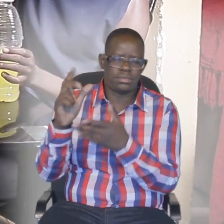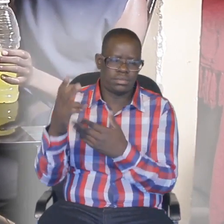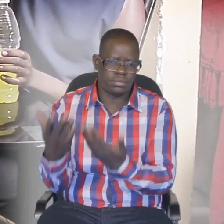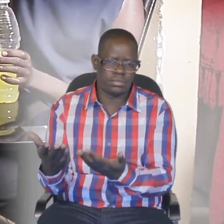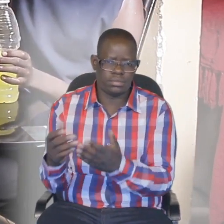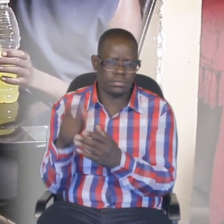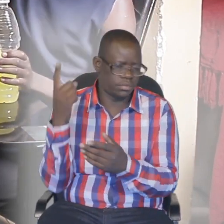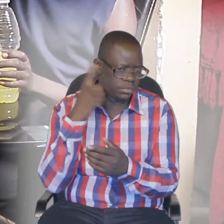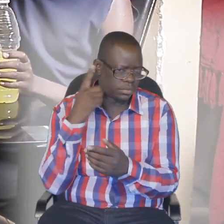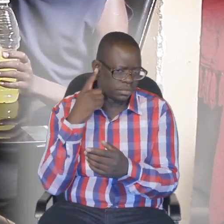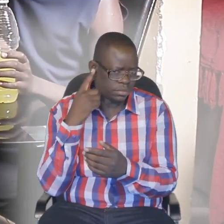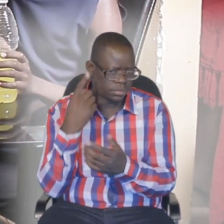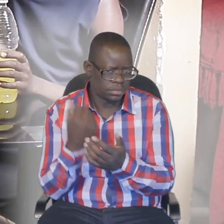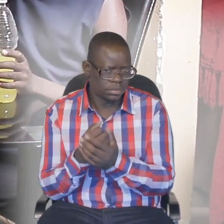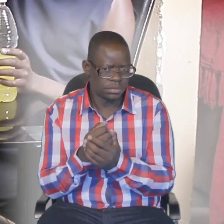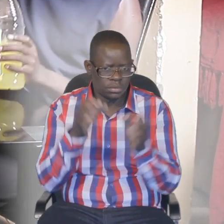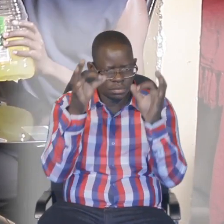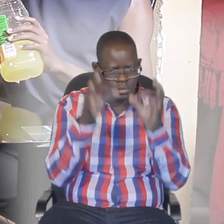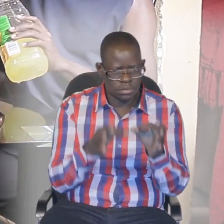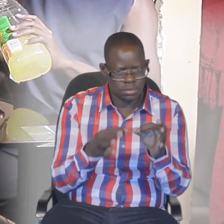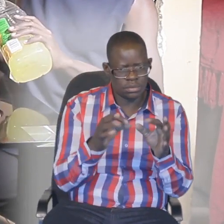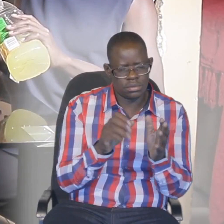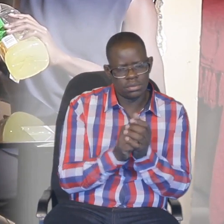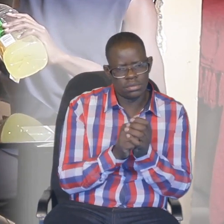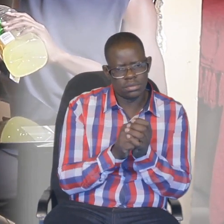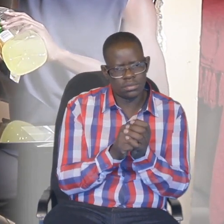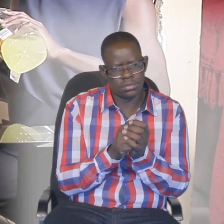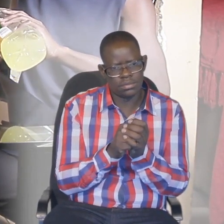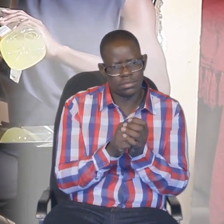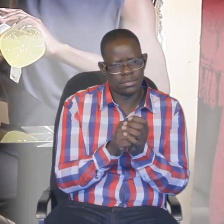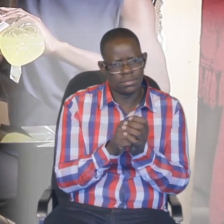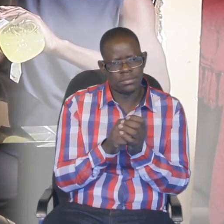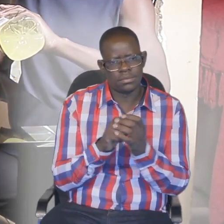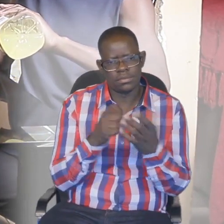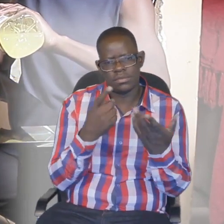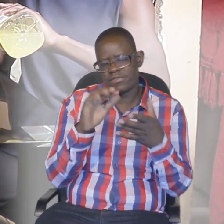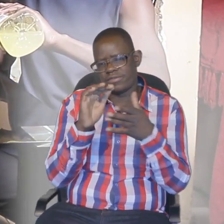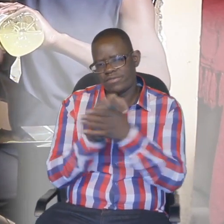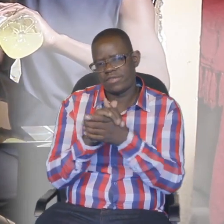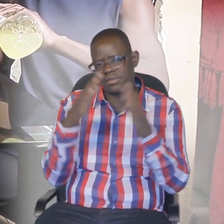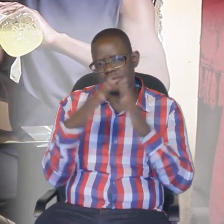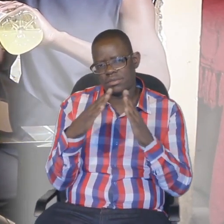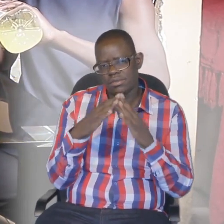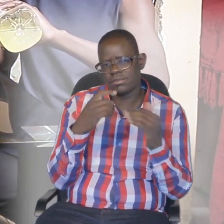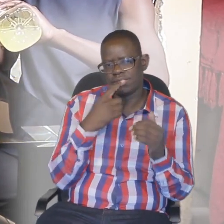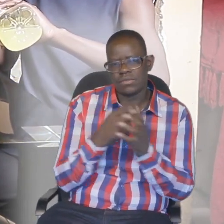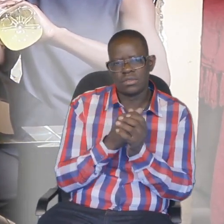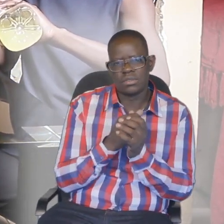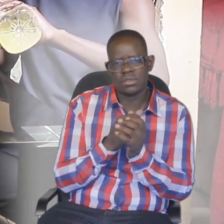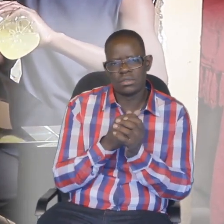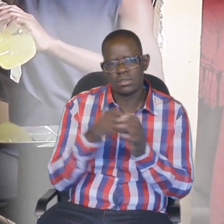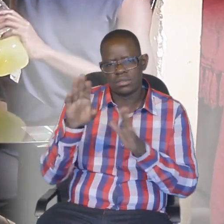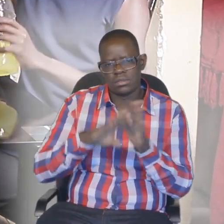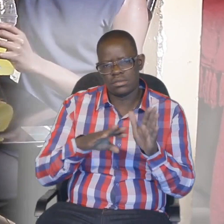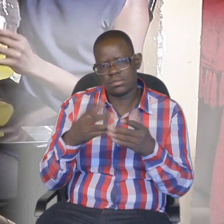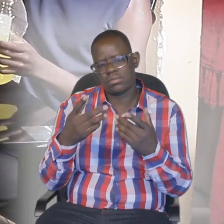I hear you. But talking about accounting, are we meeting the others today still? Yes, we're going to meet by Frank's house. But his father asked him to stay home because someone's coming